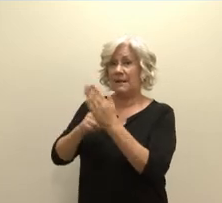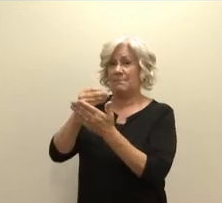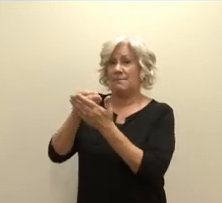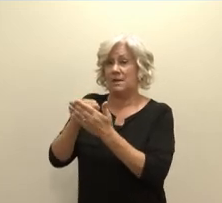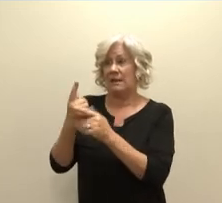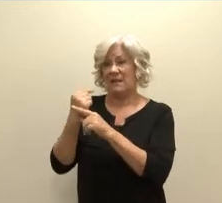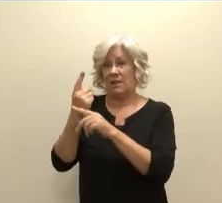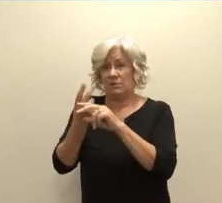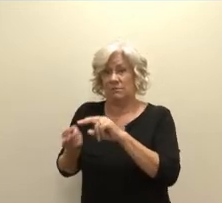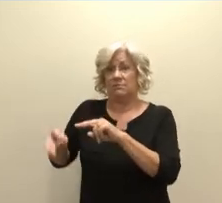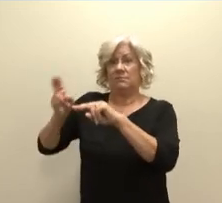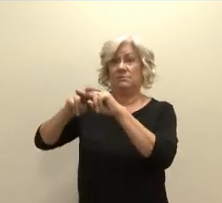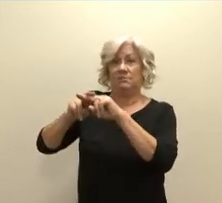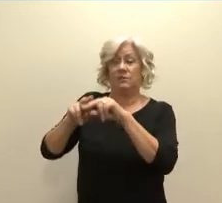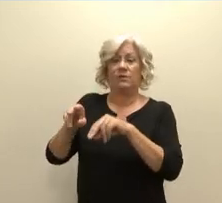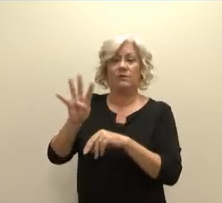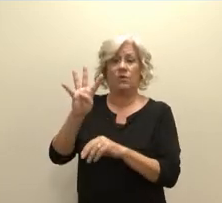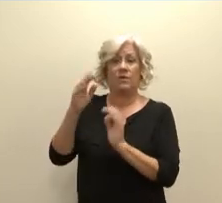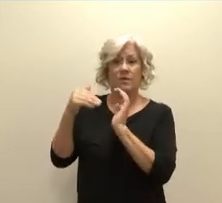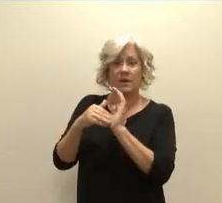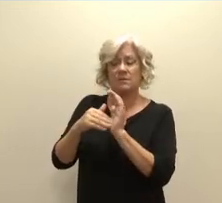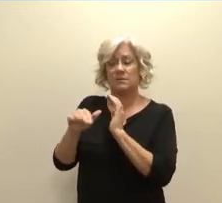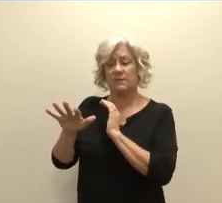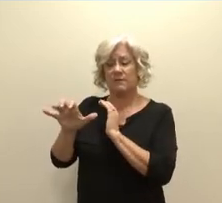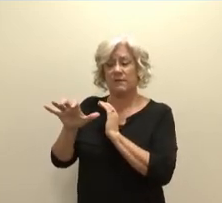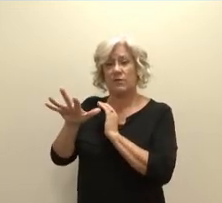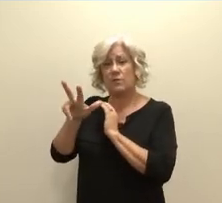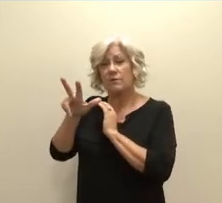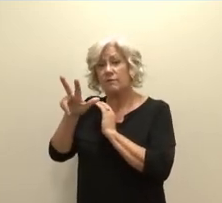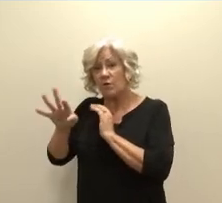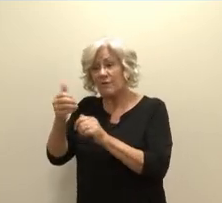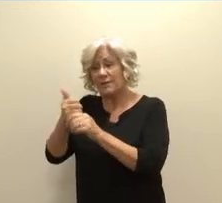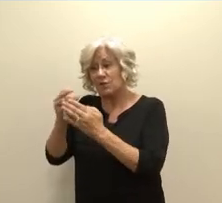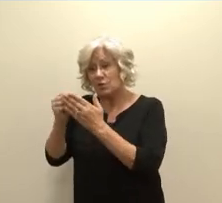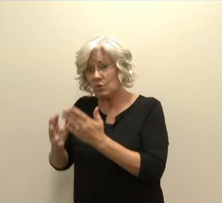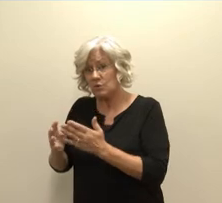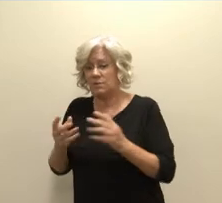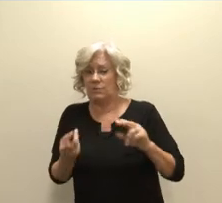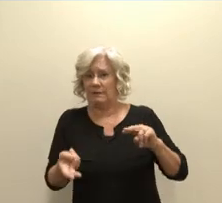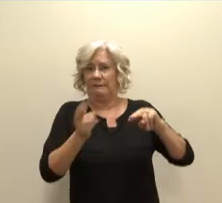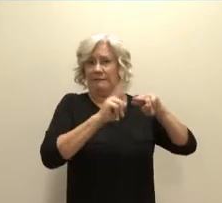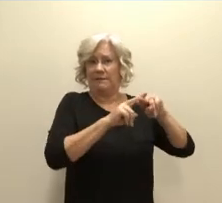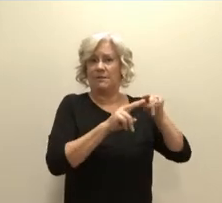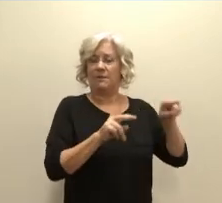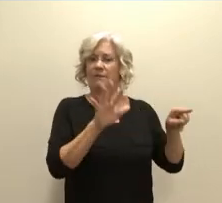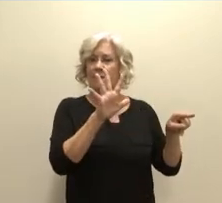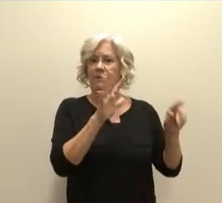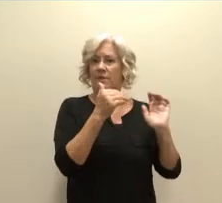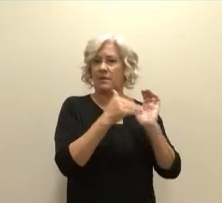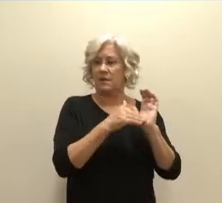was $4,534 per student. This year it is